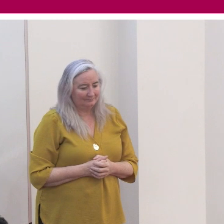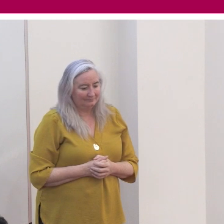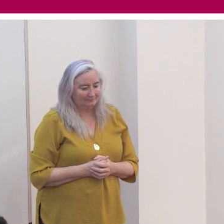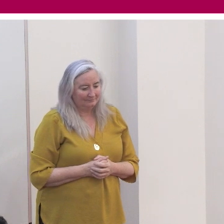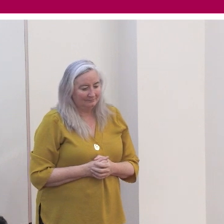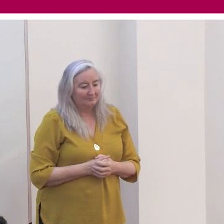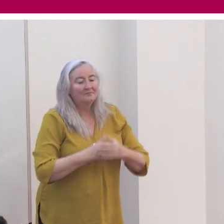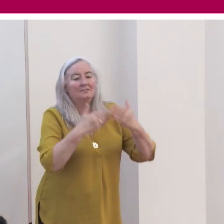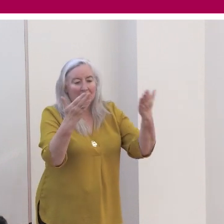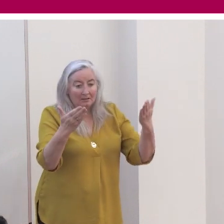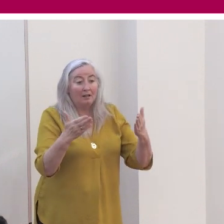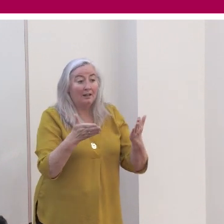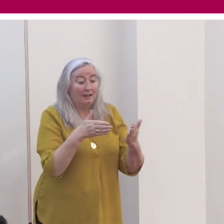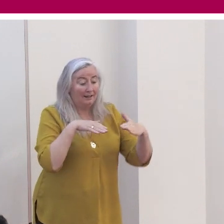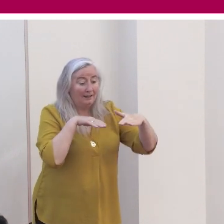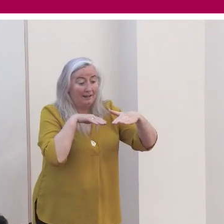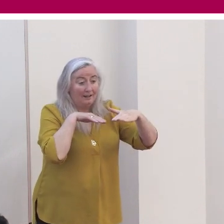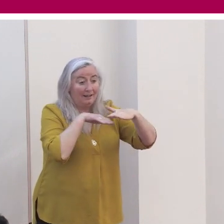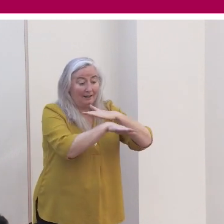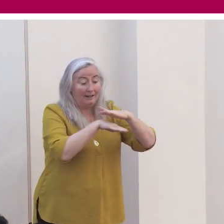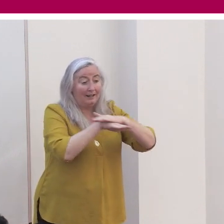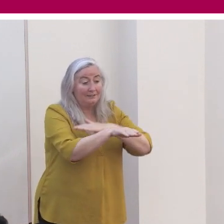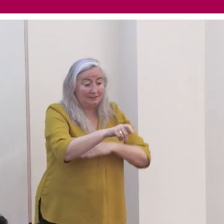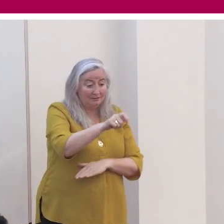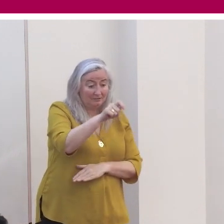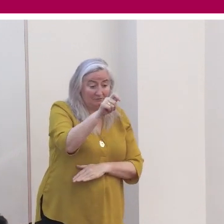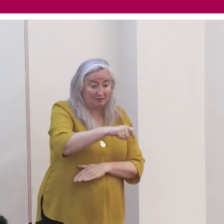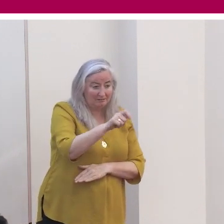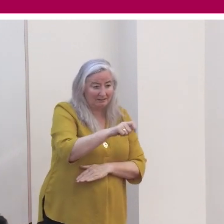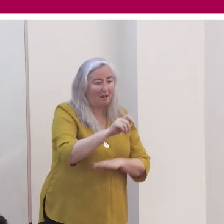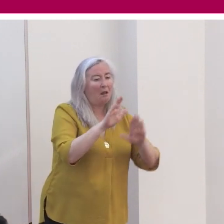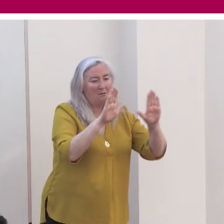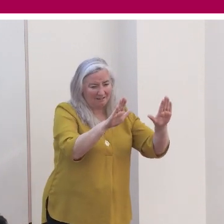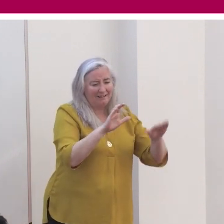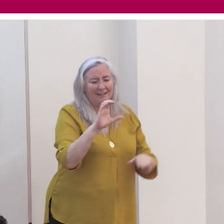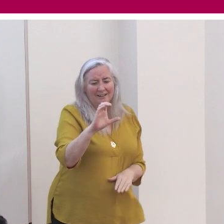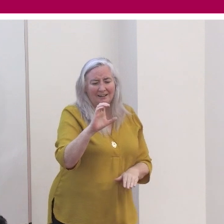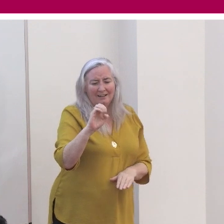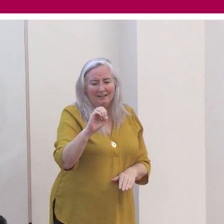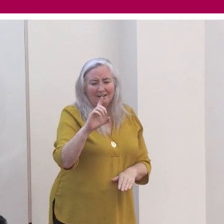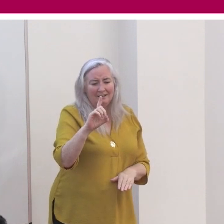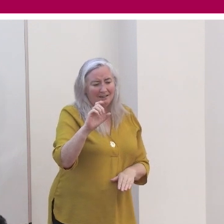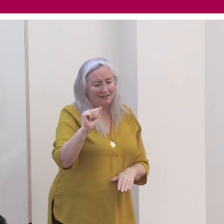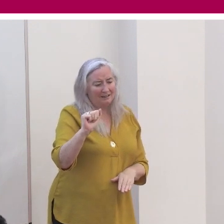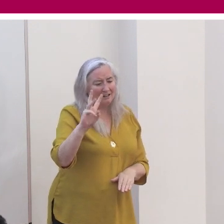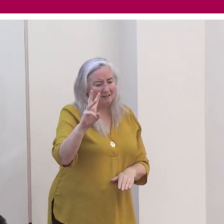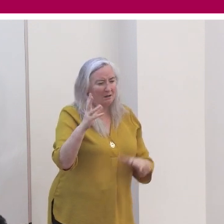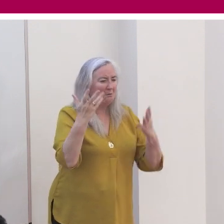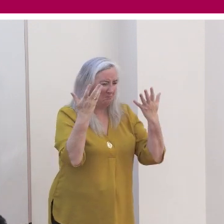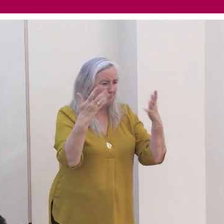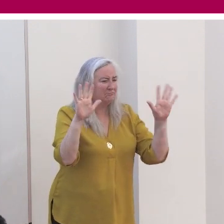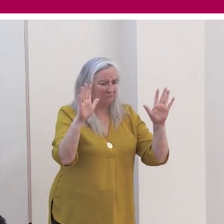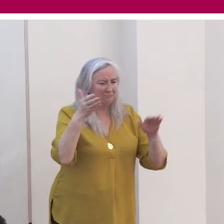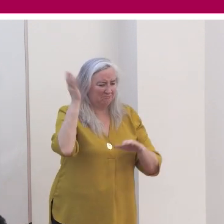So here, 3 particular aspects on access to justice under Article 13 is it is